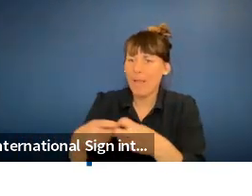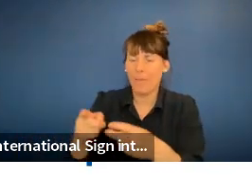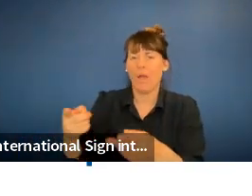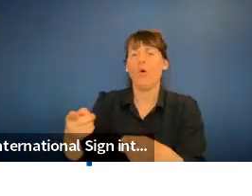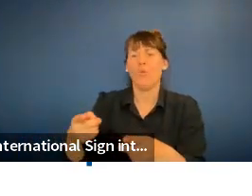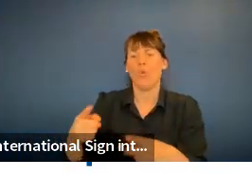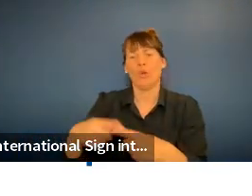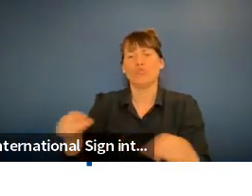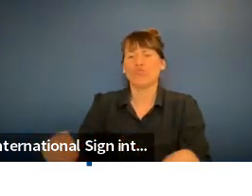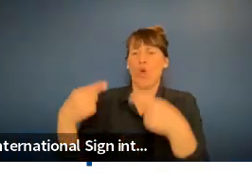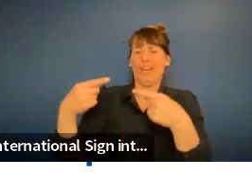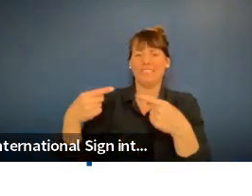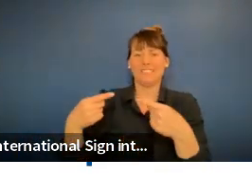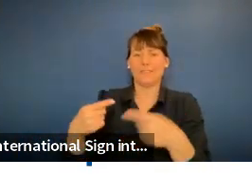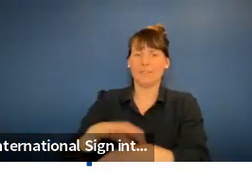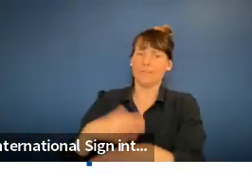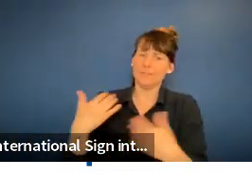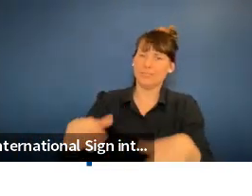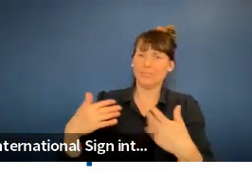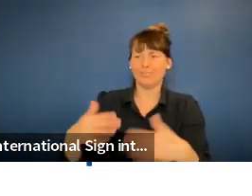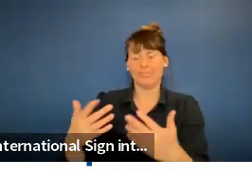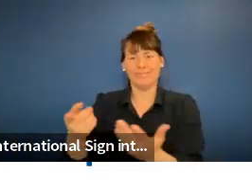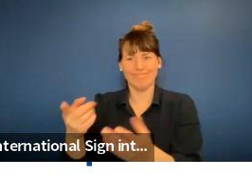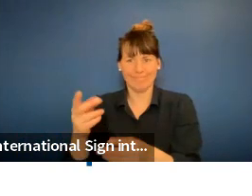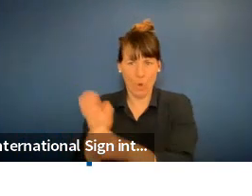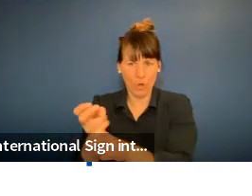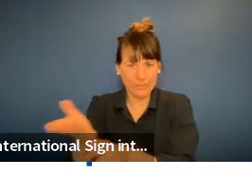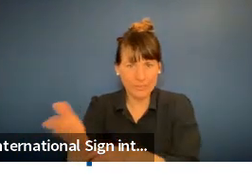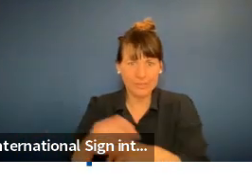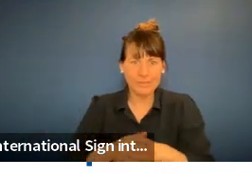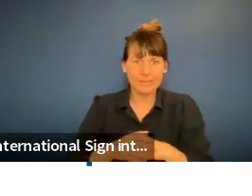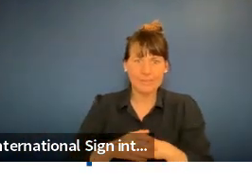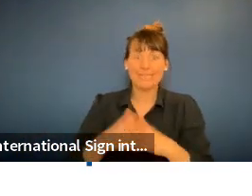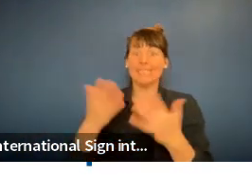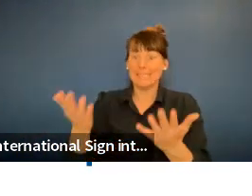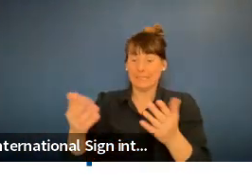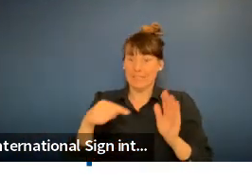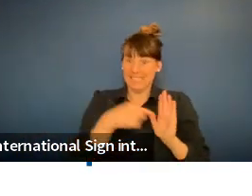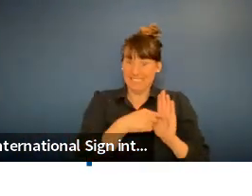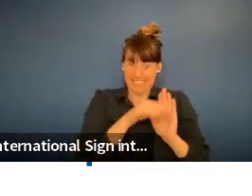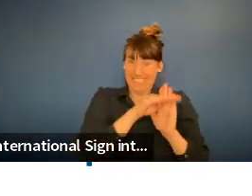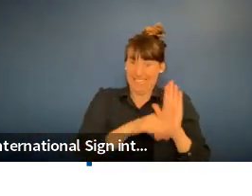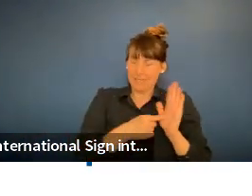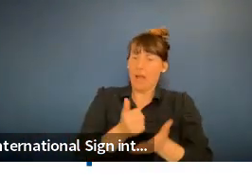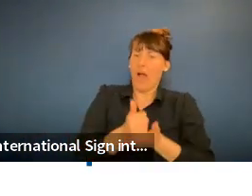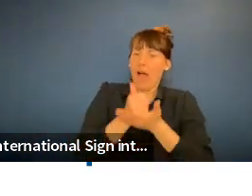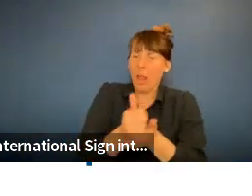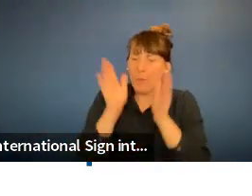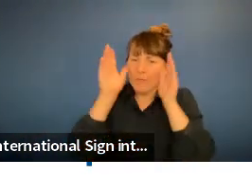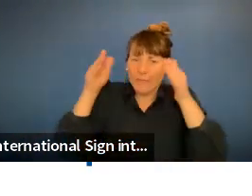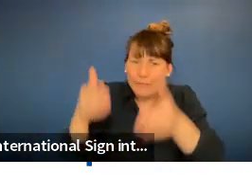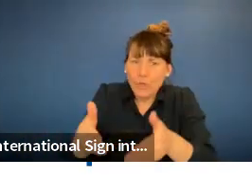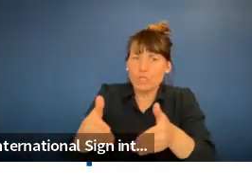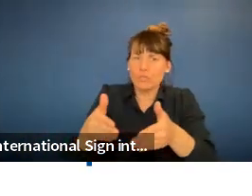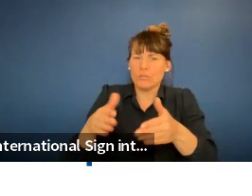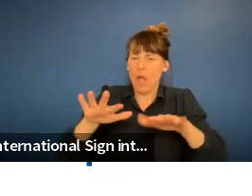where majority, where we need to focus more in the countries. And that's the beauty of this, of